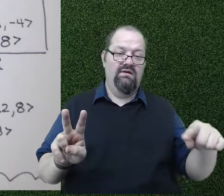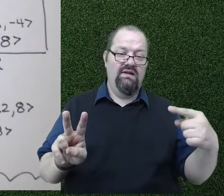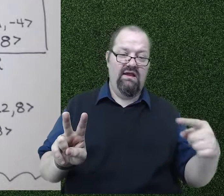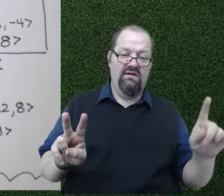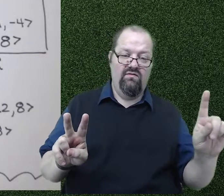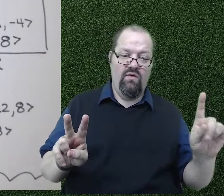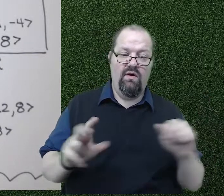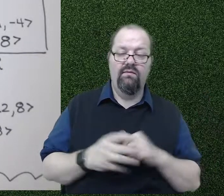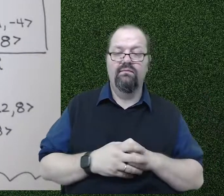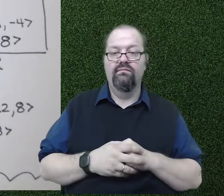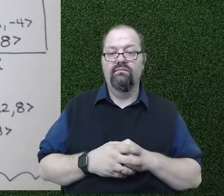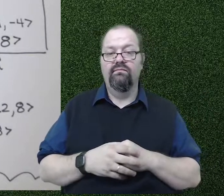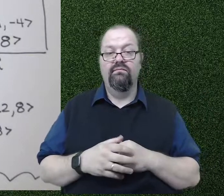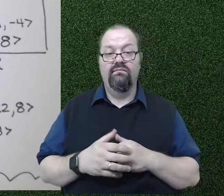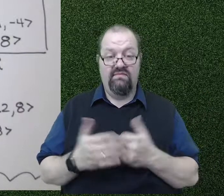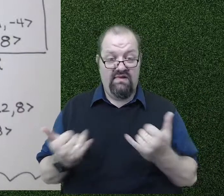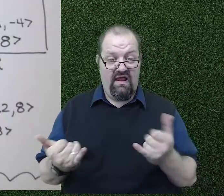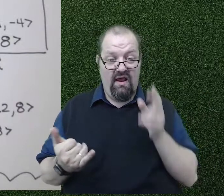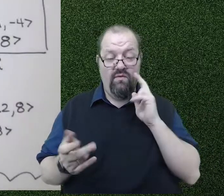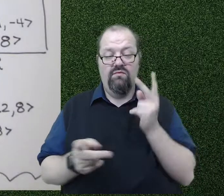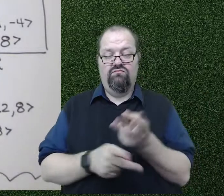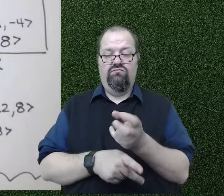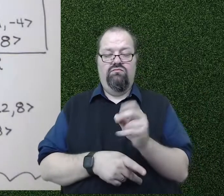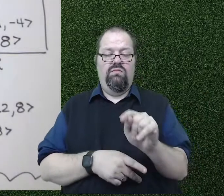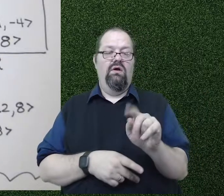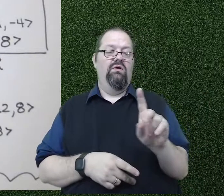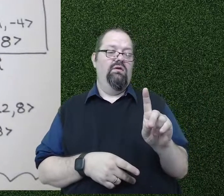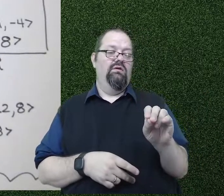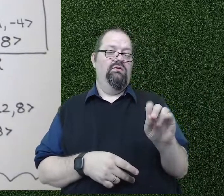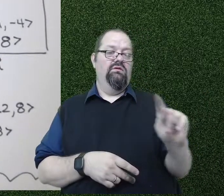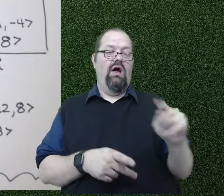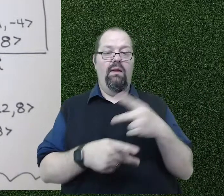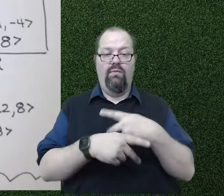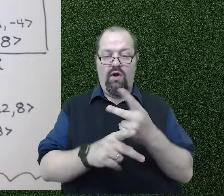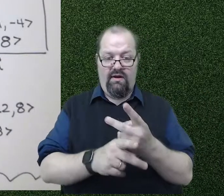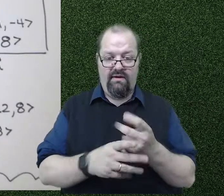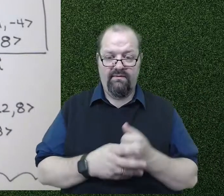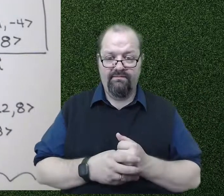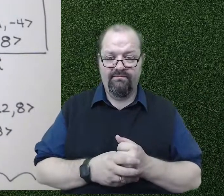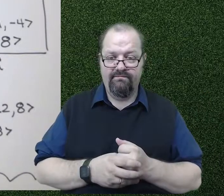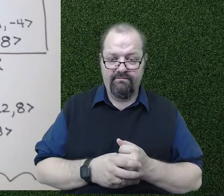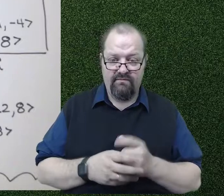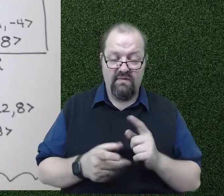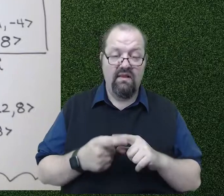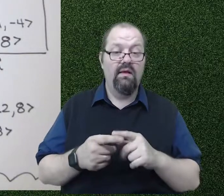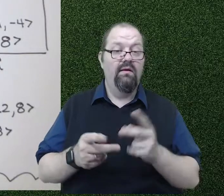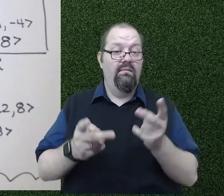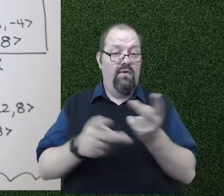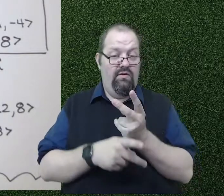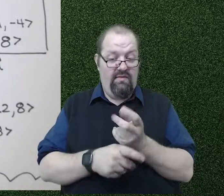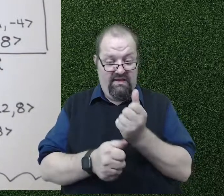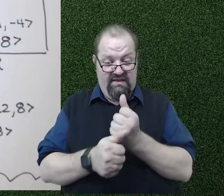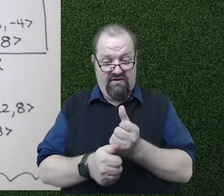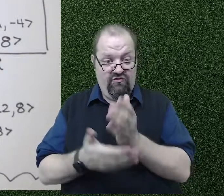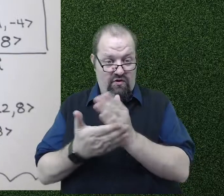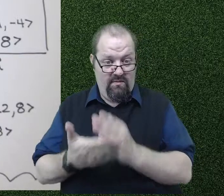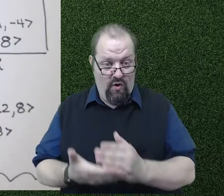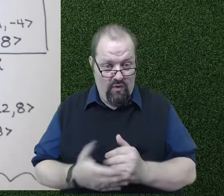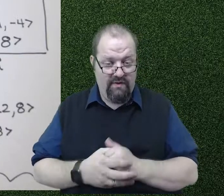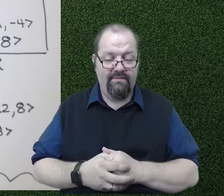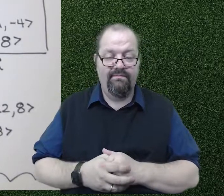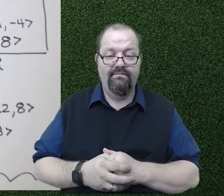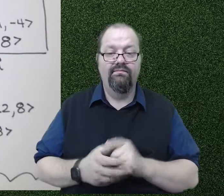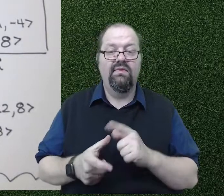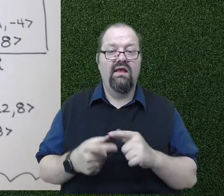We're going to take their dot product, so multiply component by component, and